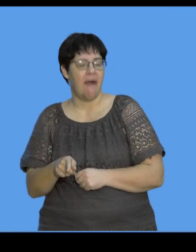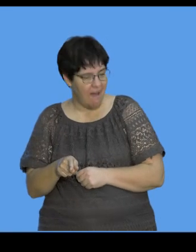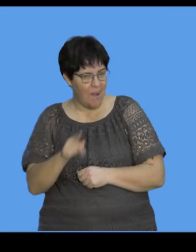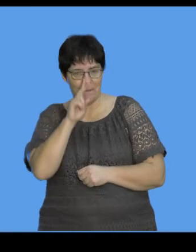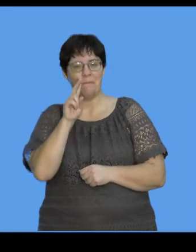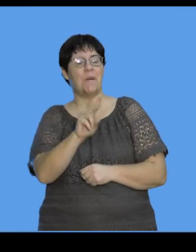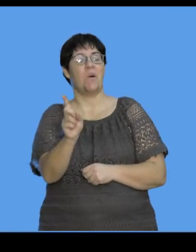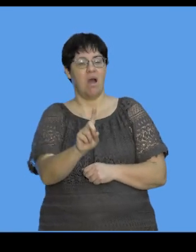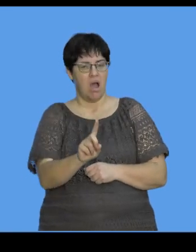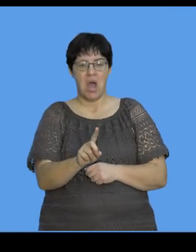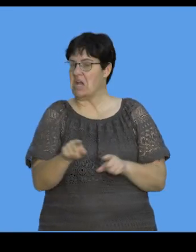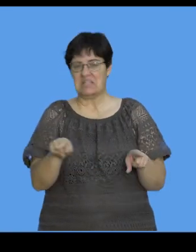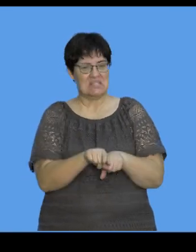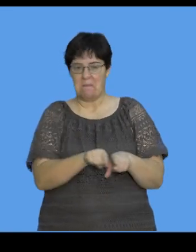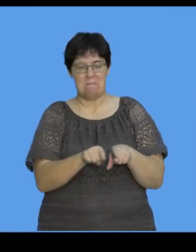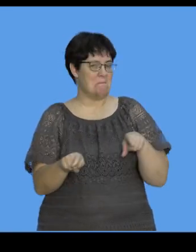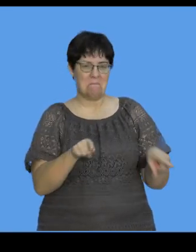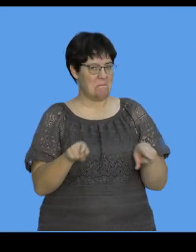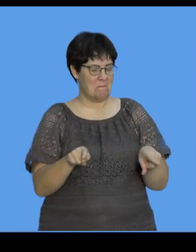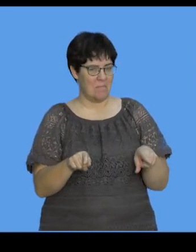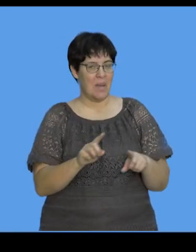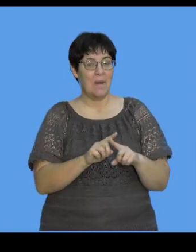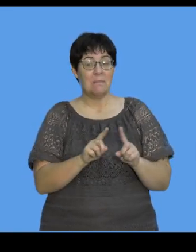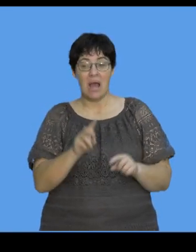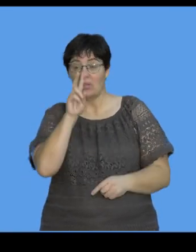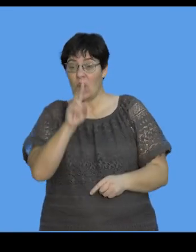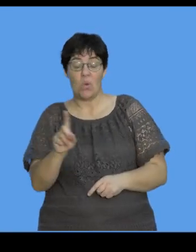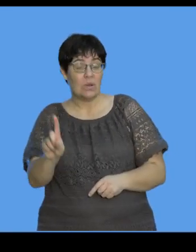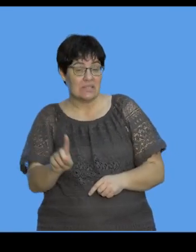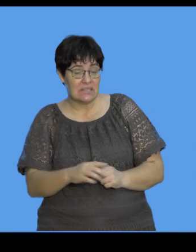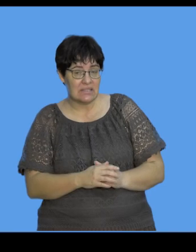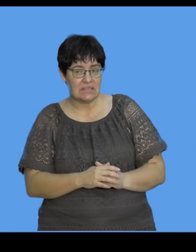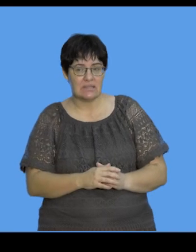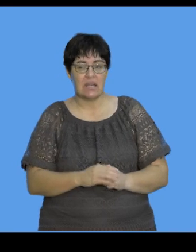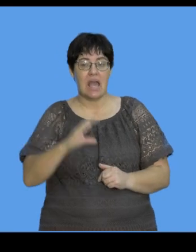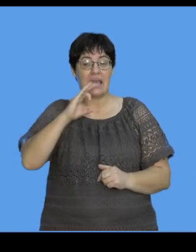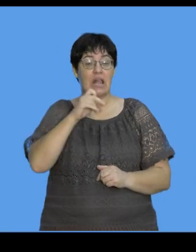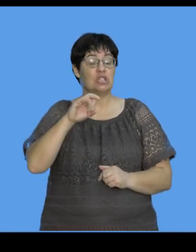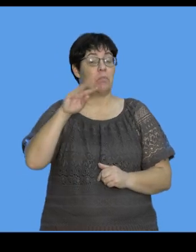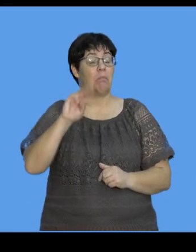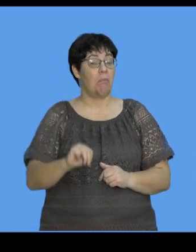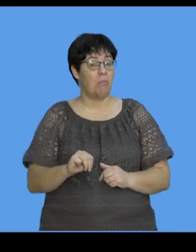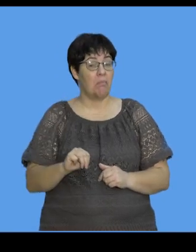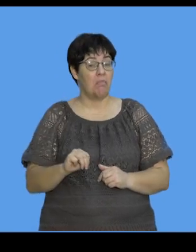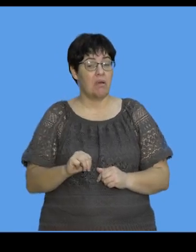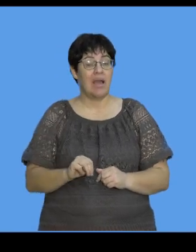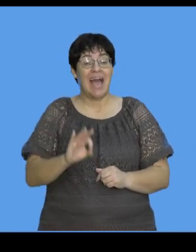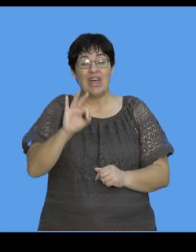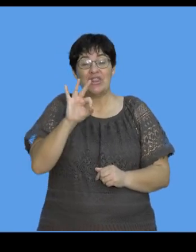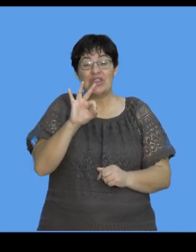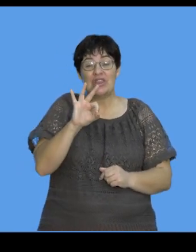see not the same amount, but what I'm going to look at, my calcium here is